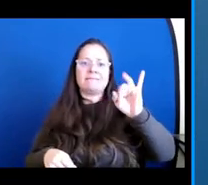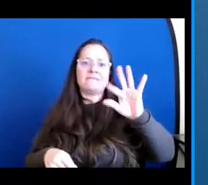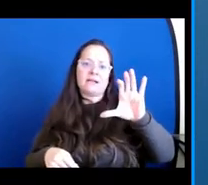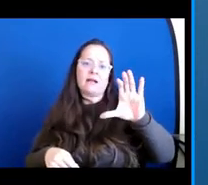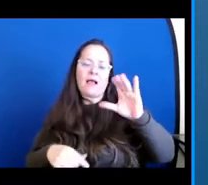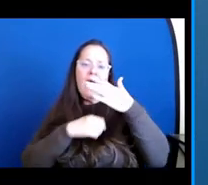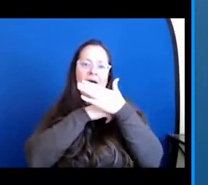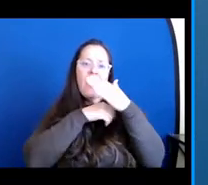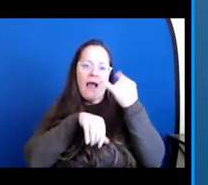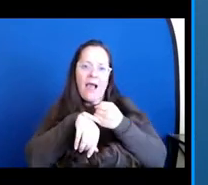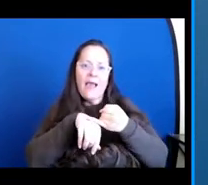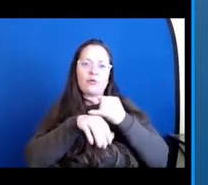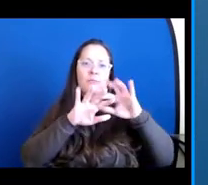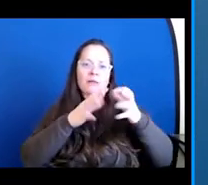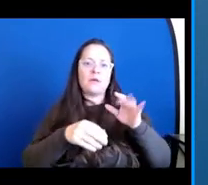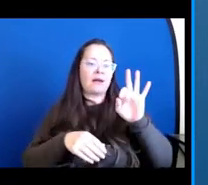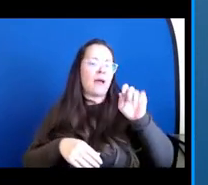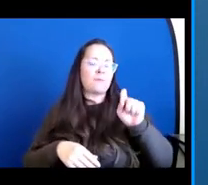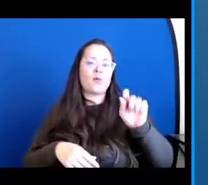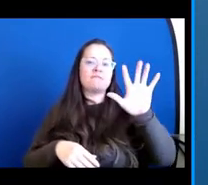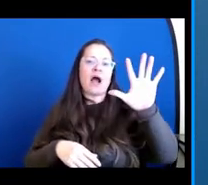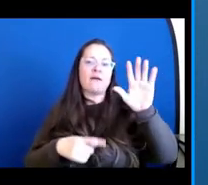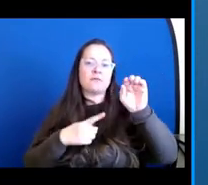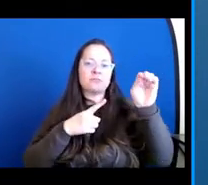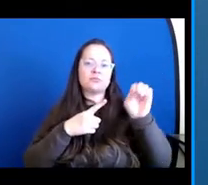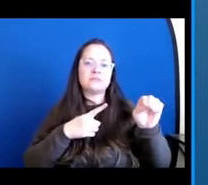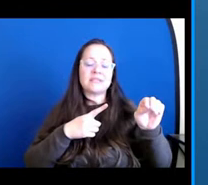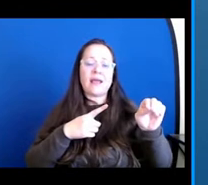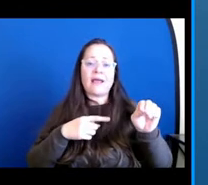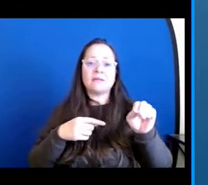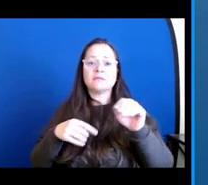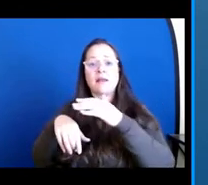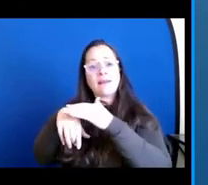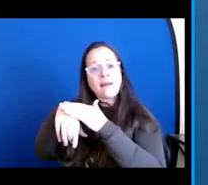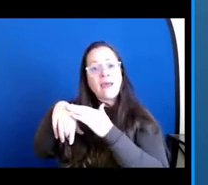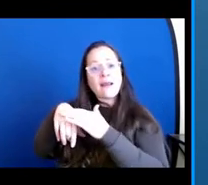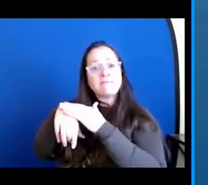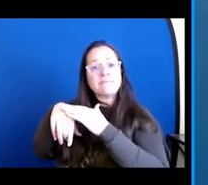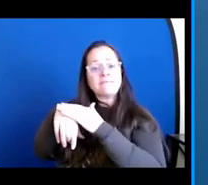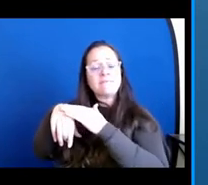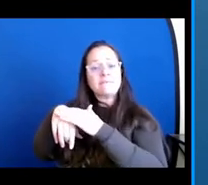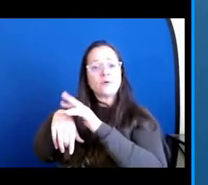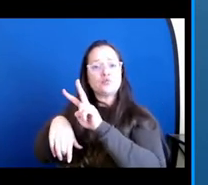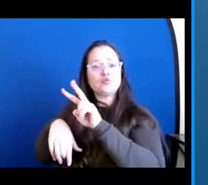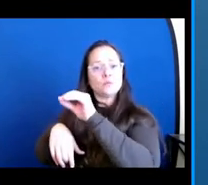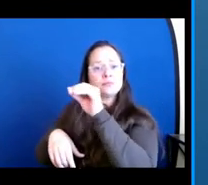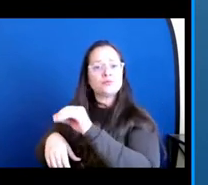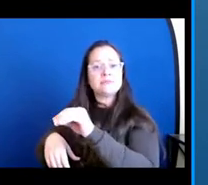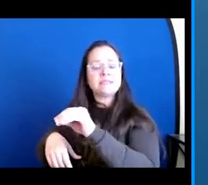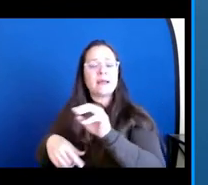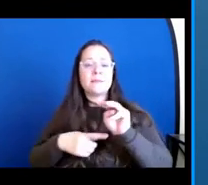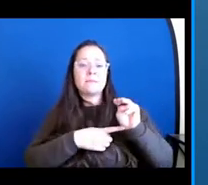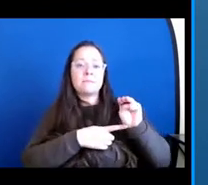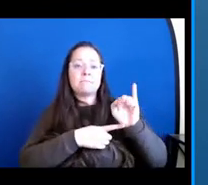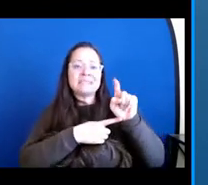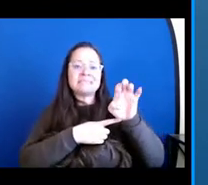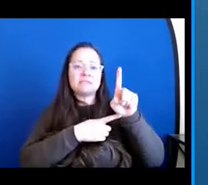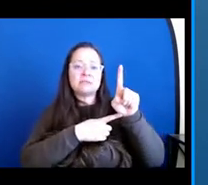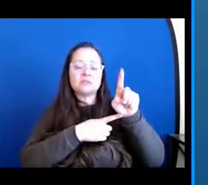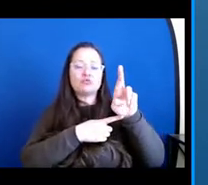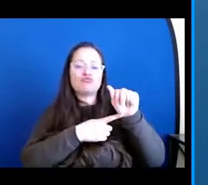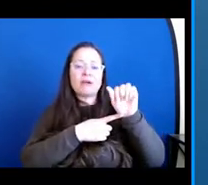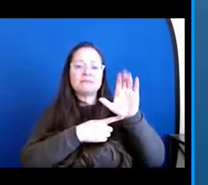9.5 Native American two percent mixed races five percent